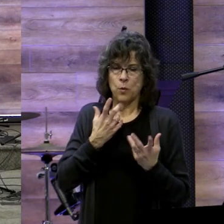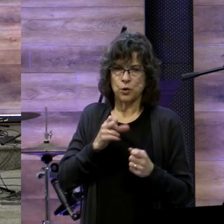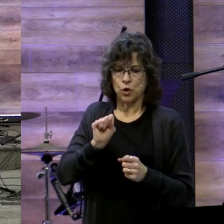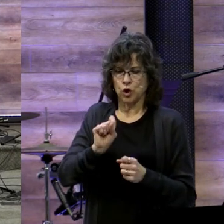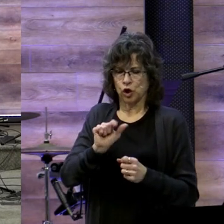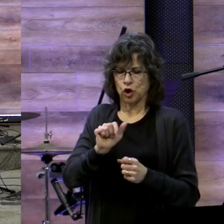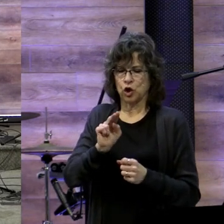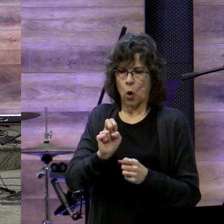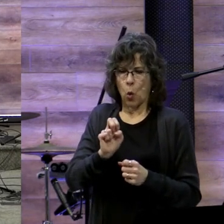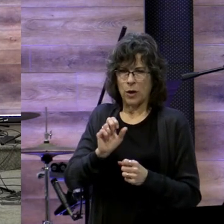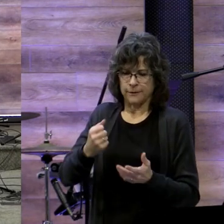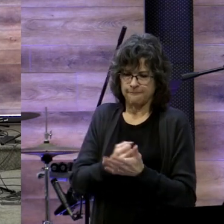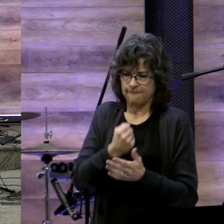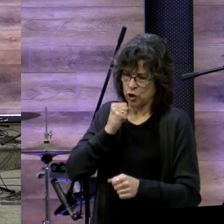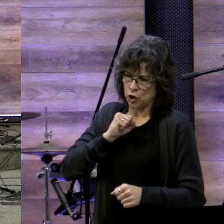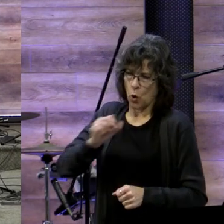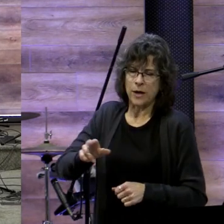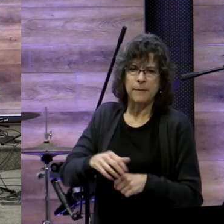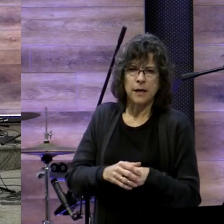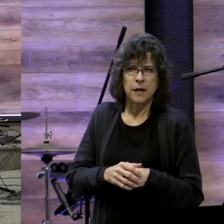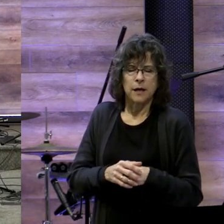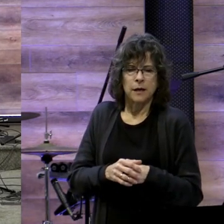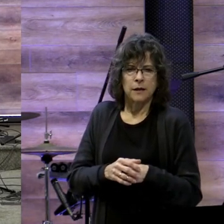as a man claim to be God, right?